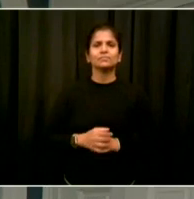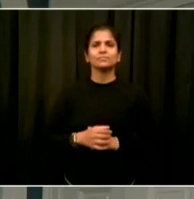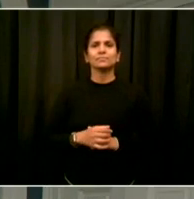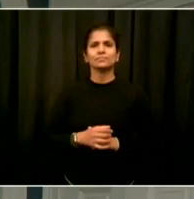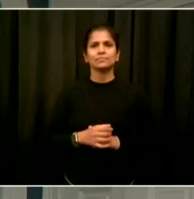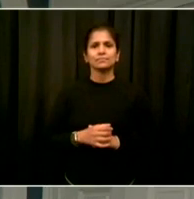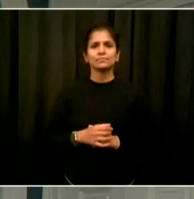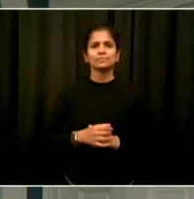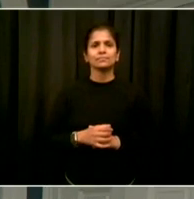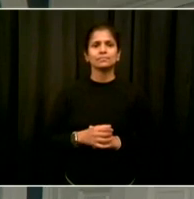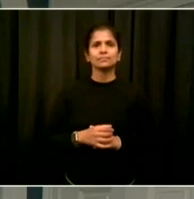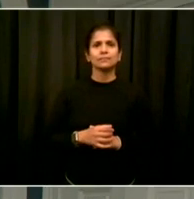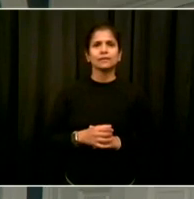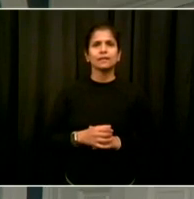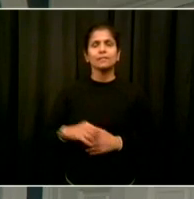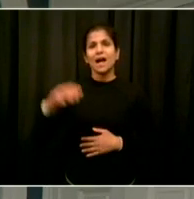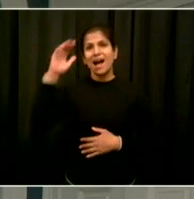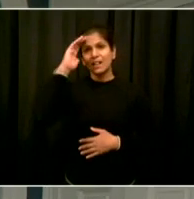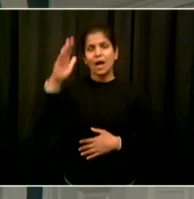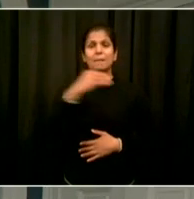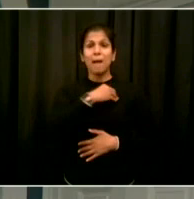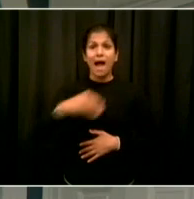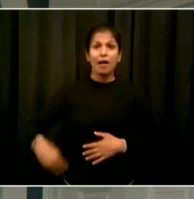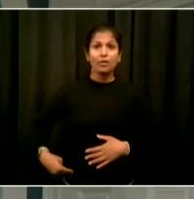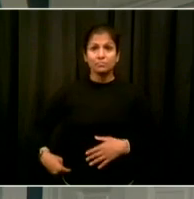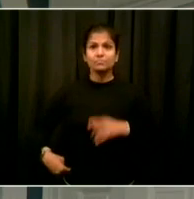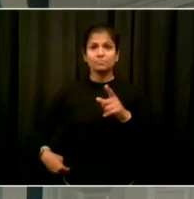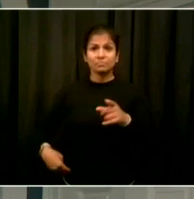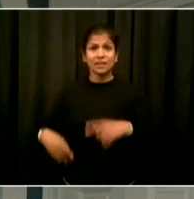press conference. I appreciate it.